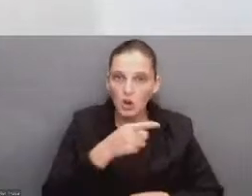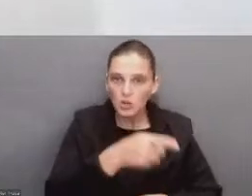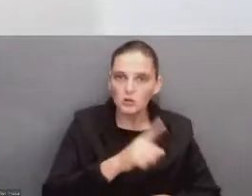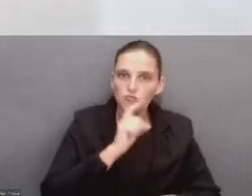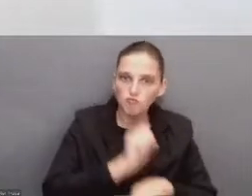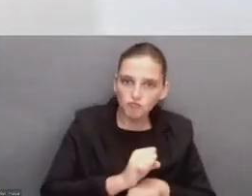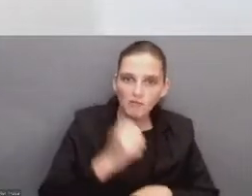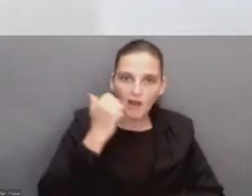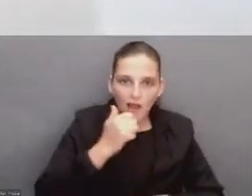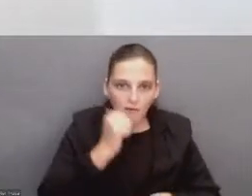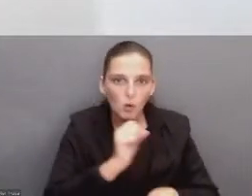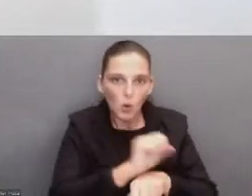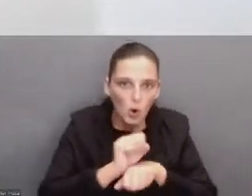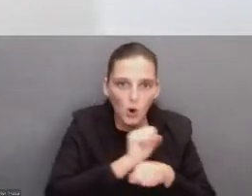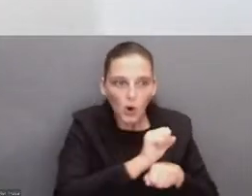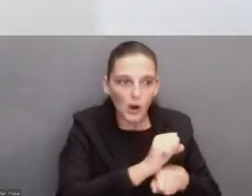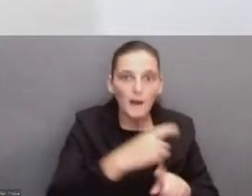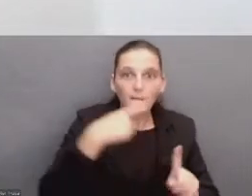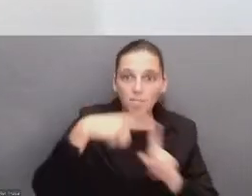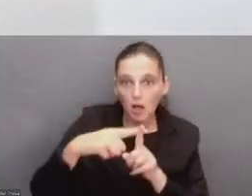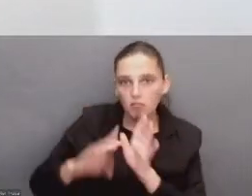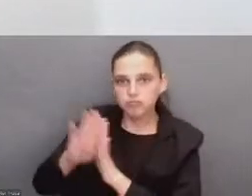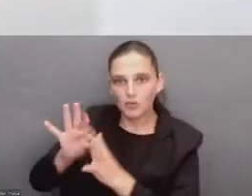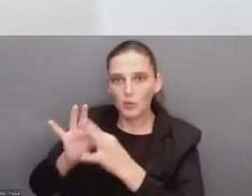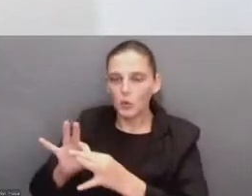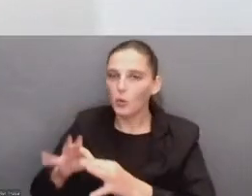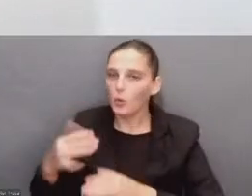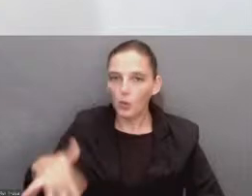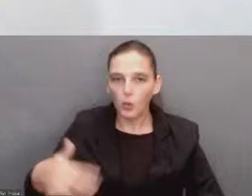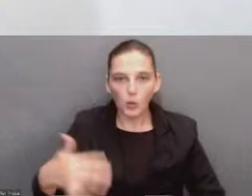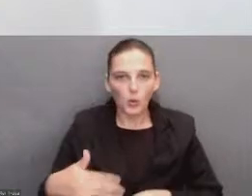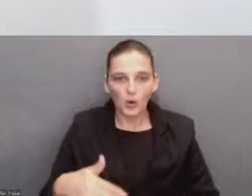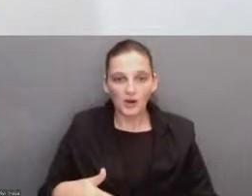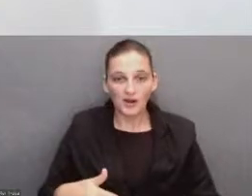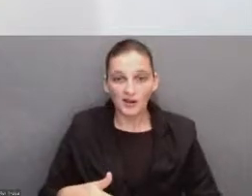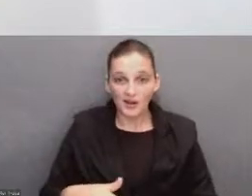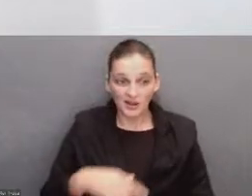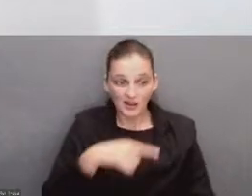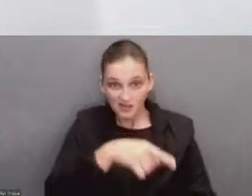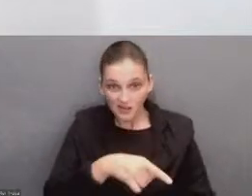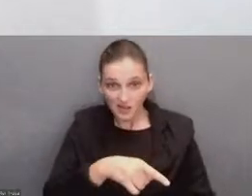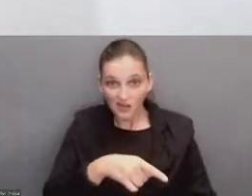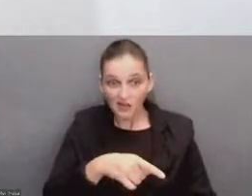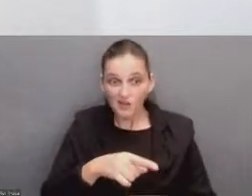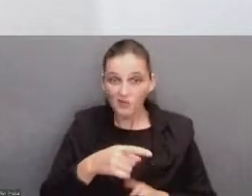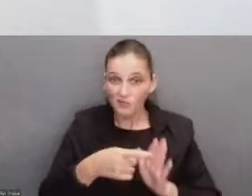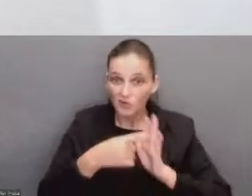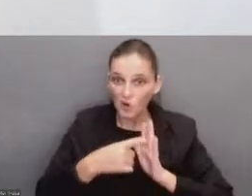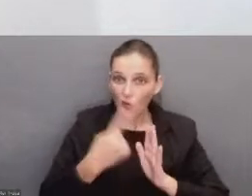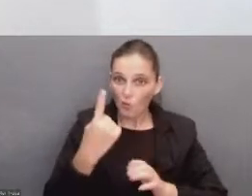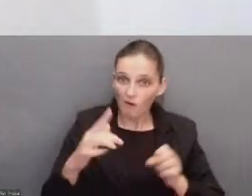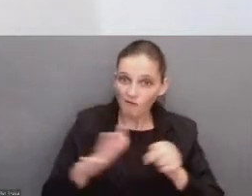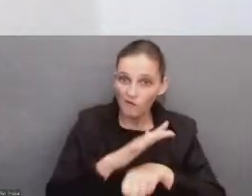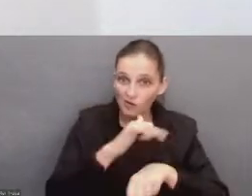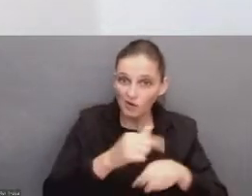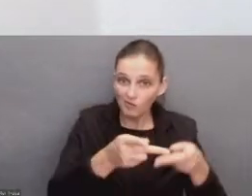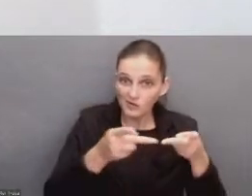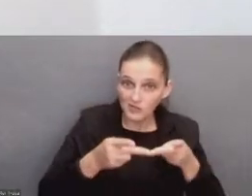work and relationship building. That's really at least one person's full-time job, if not more. And so I found it